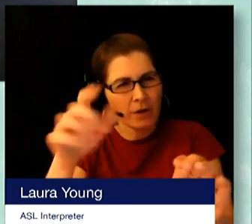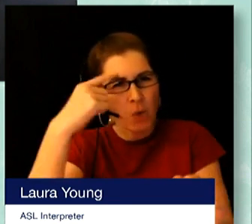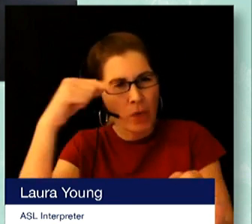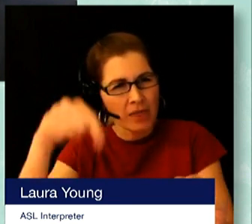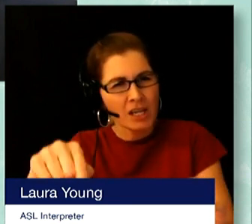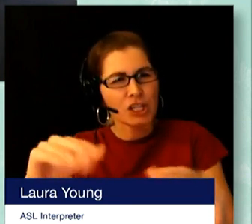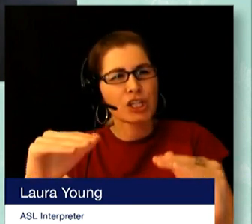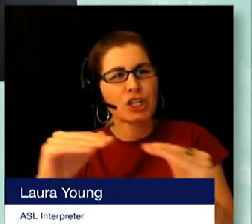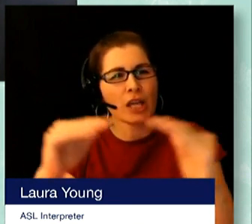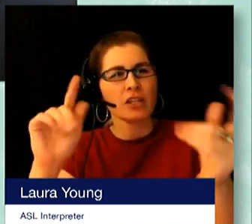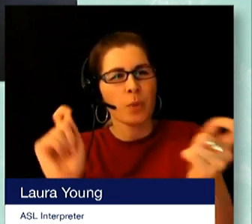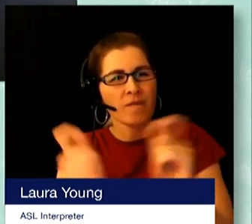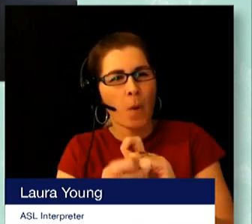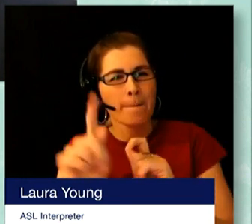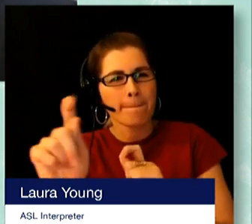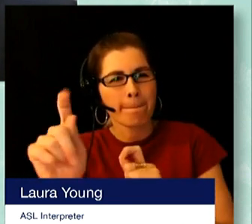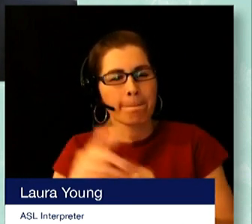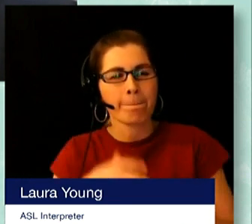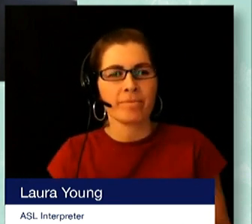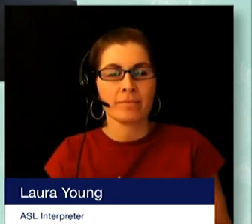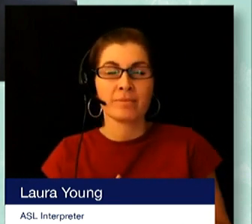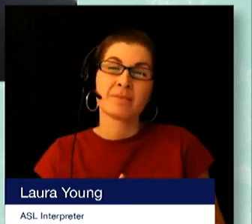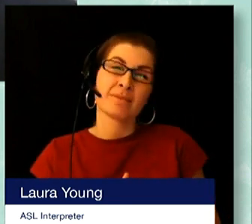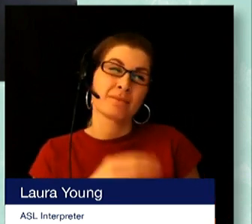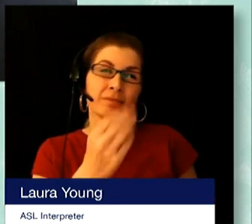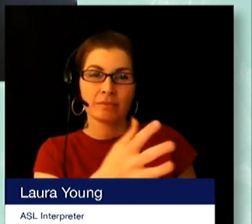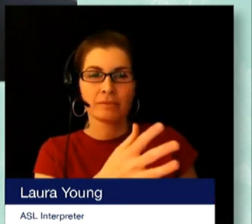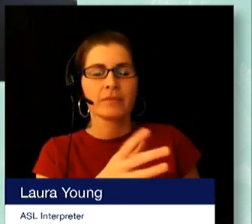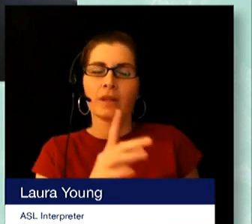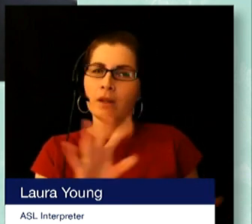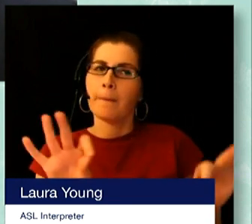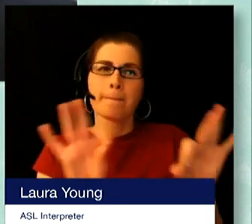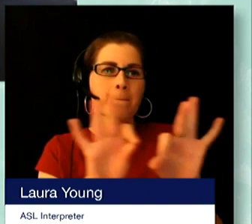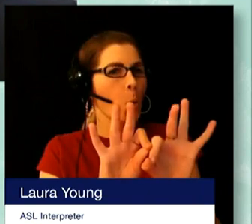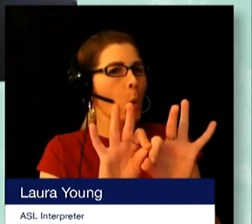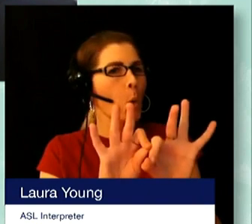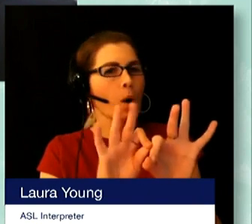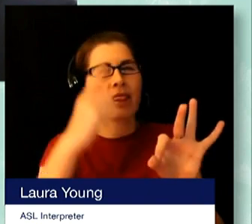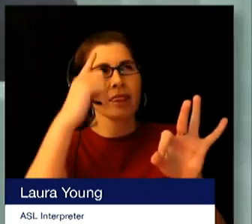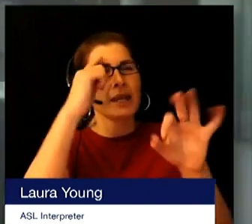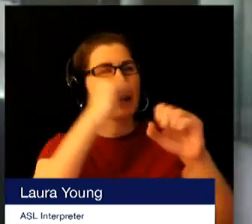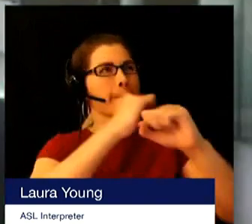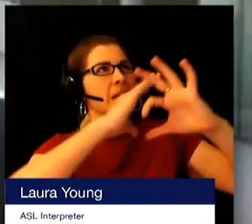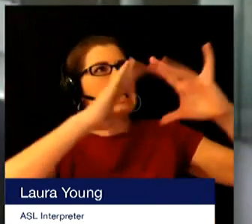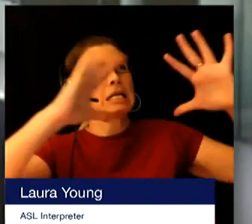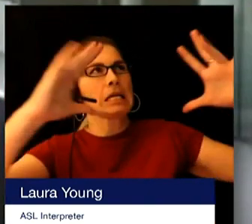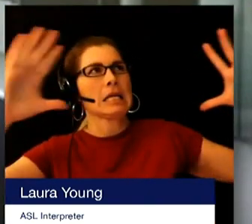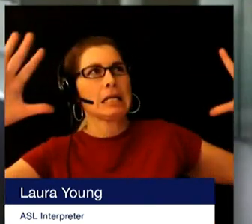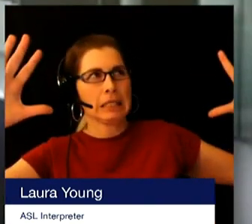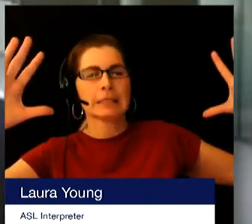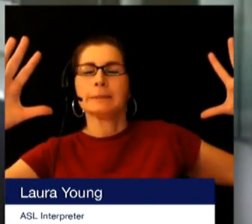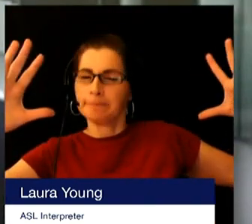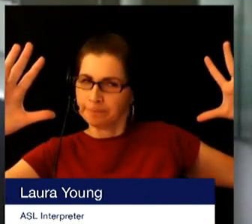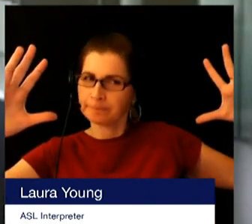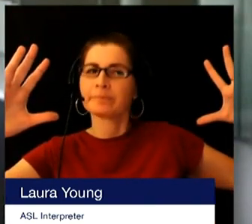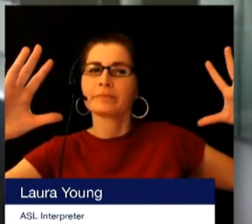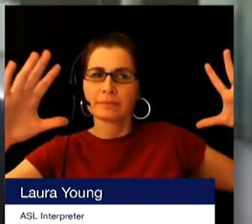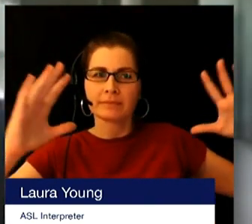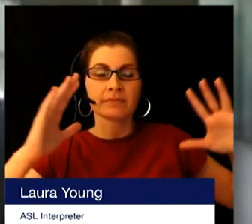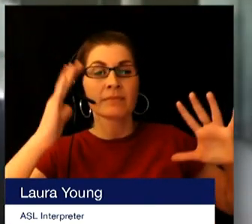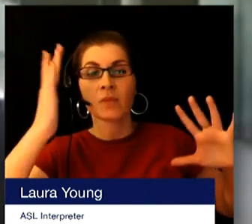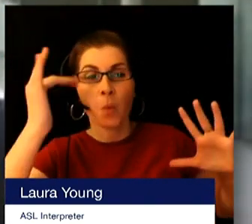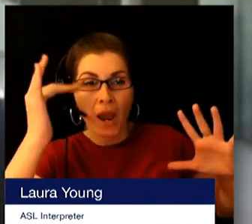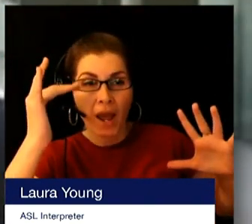fight? It's absolutely essential to think big picture and broad. And the reason for that is that